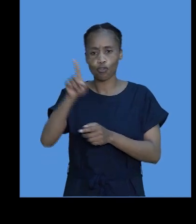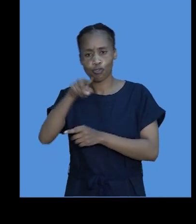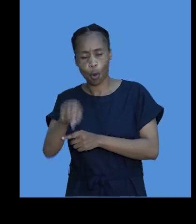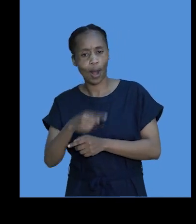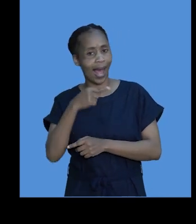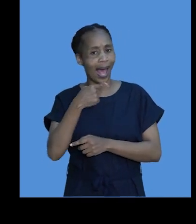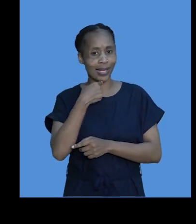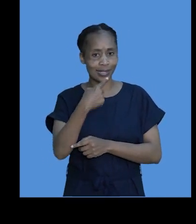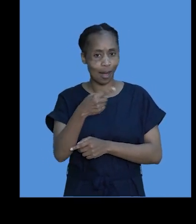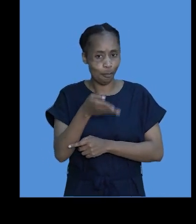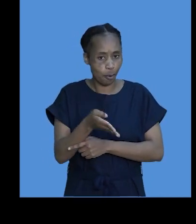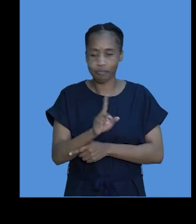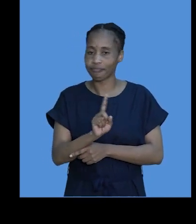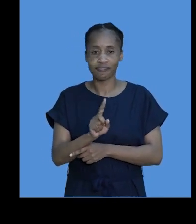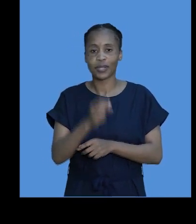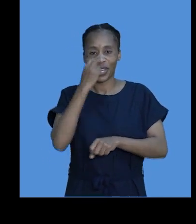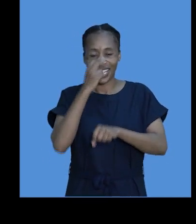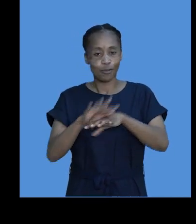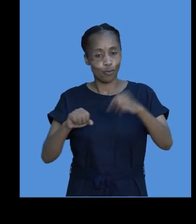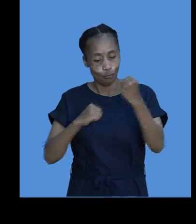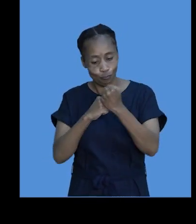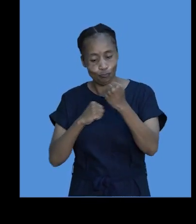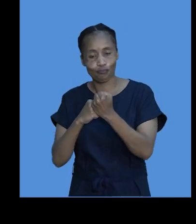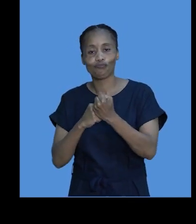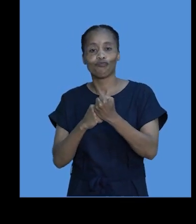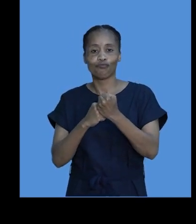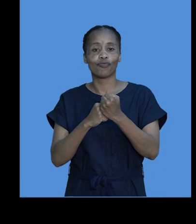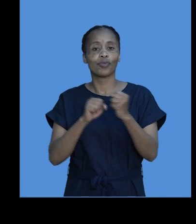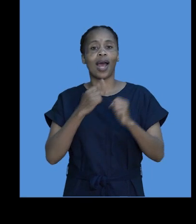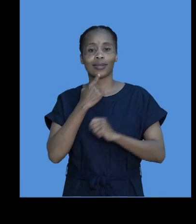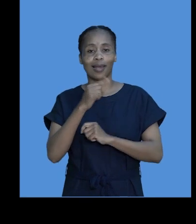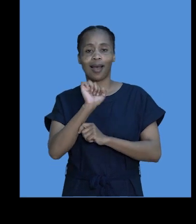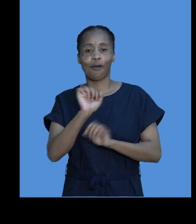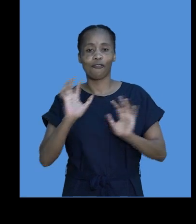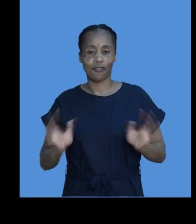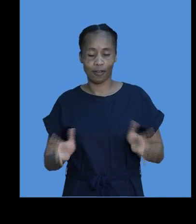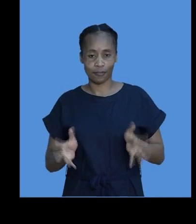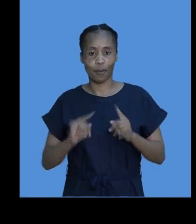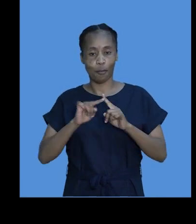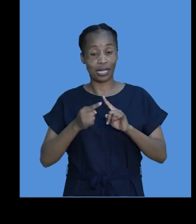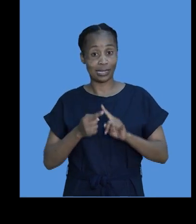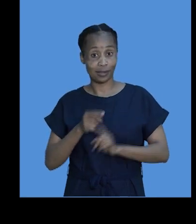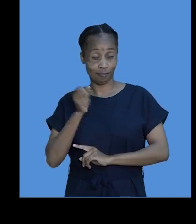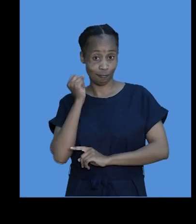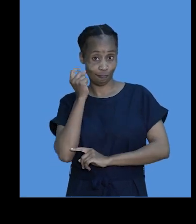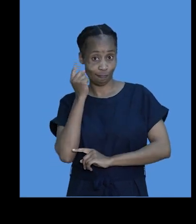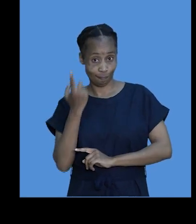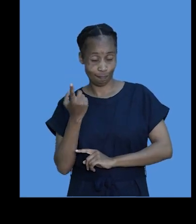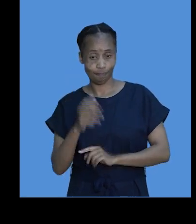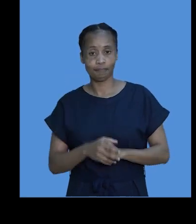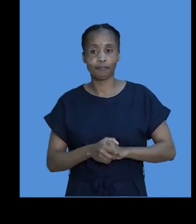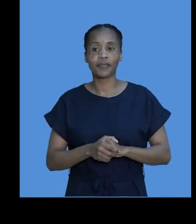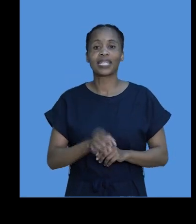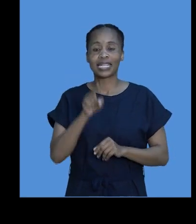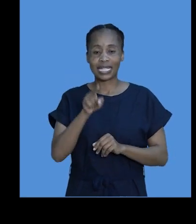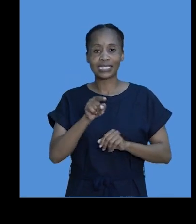right or wrong answer there, as long as you are able to support your point, or you are able to support your answer with valid points there. So this is